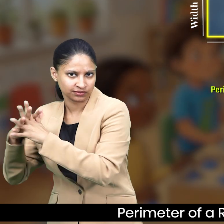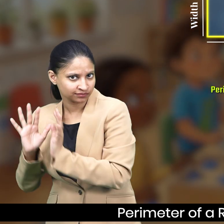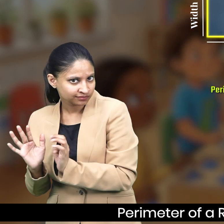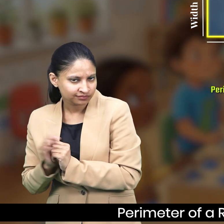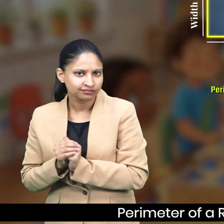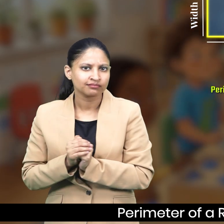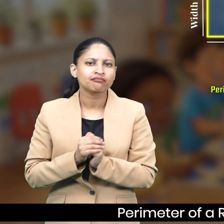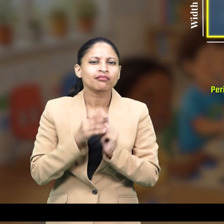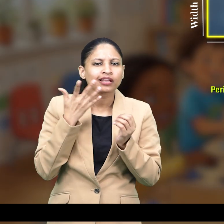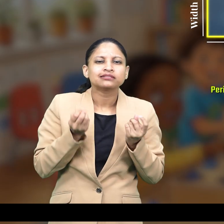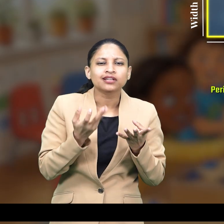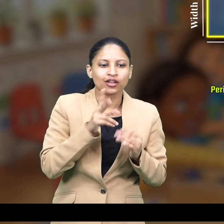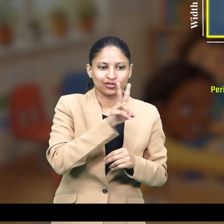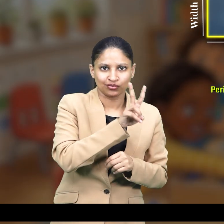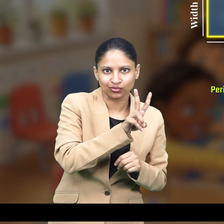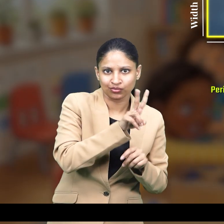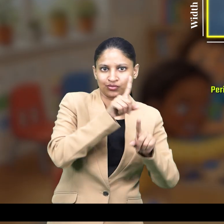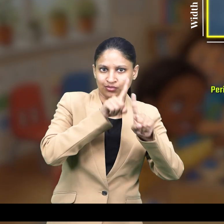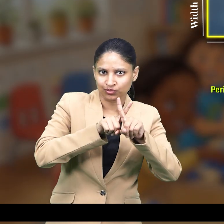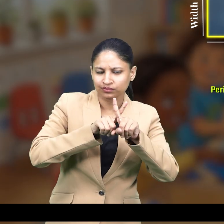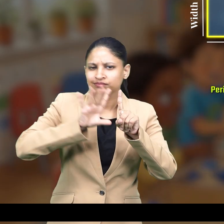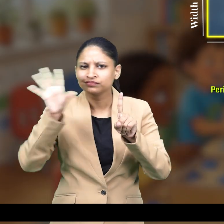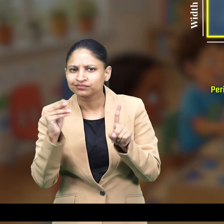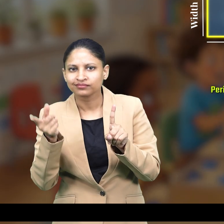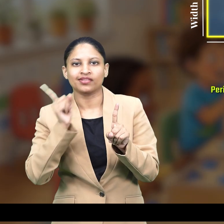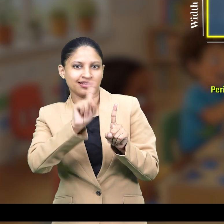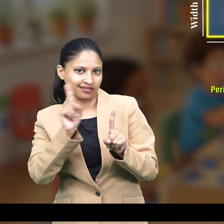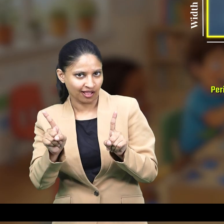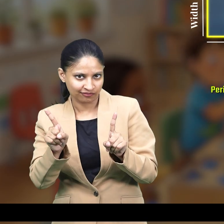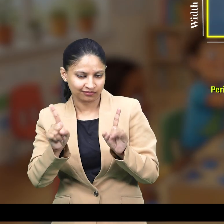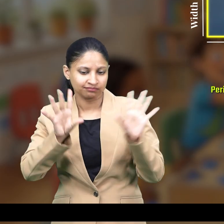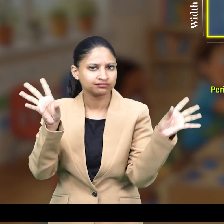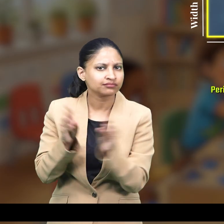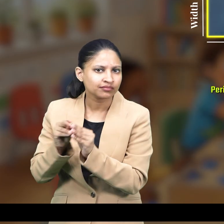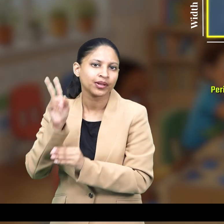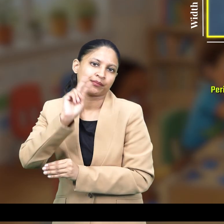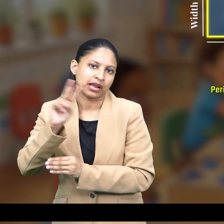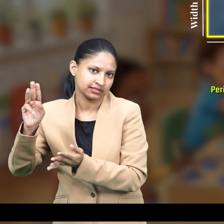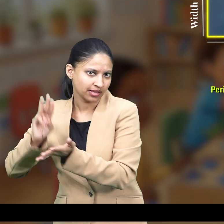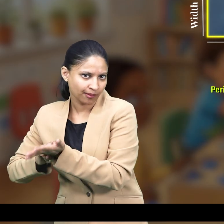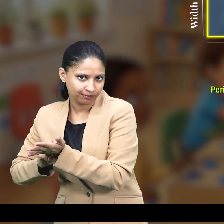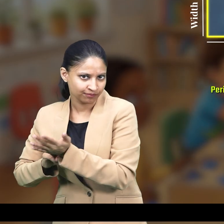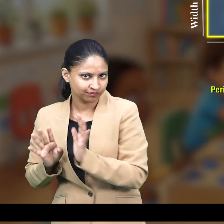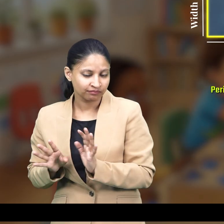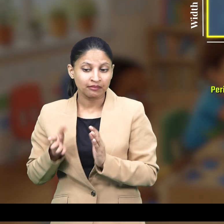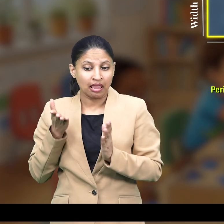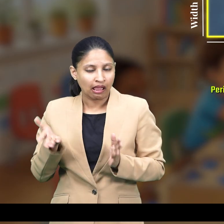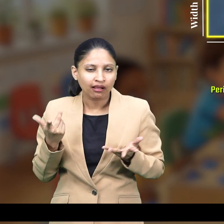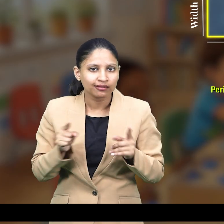width. Now multiply 2 into 11 is equal to 22